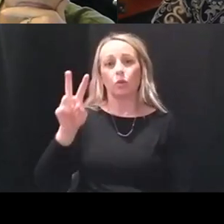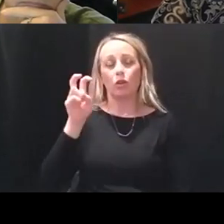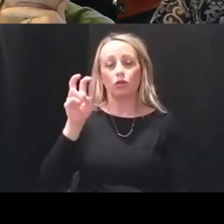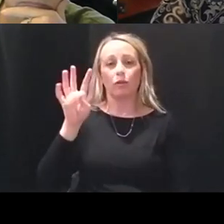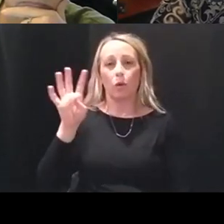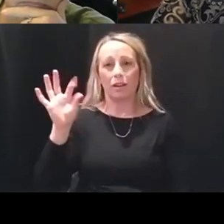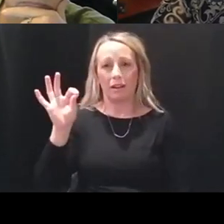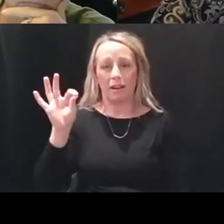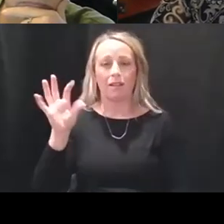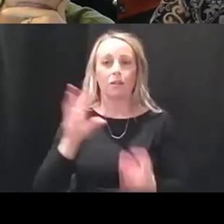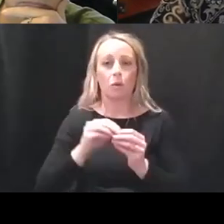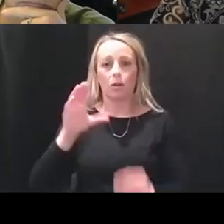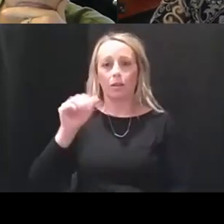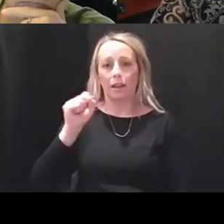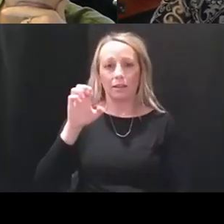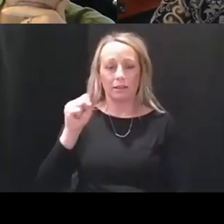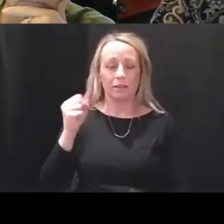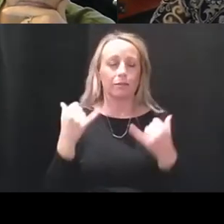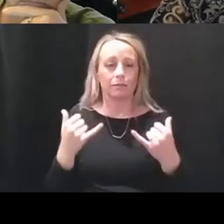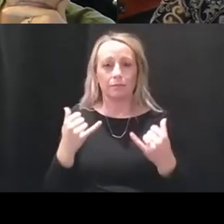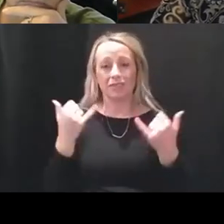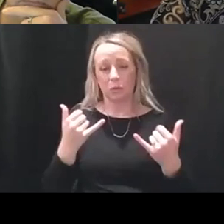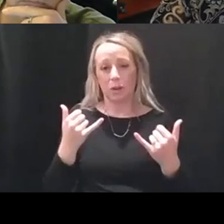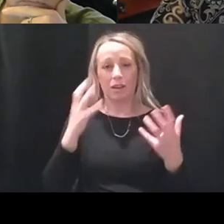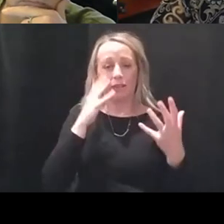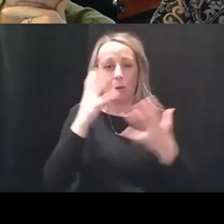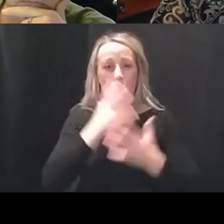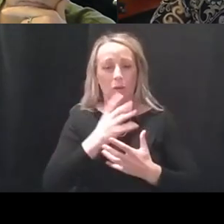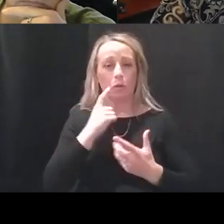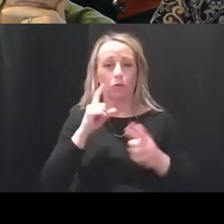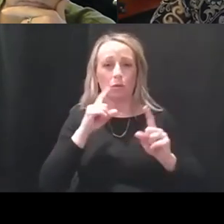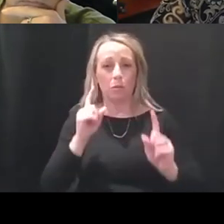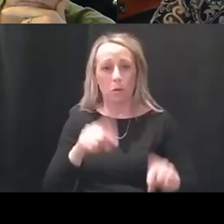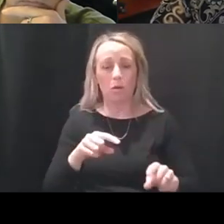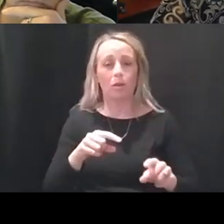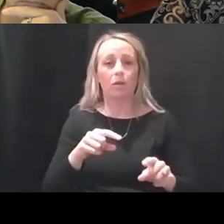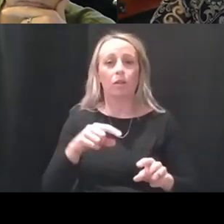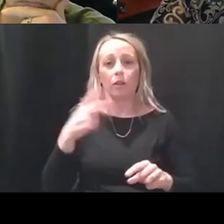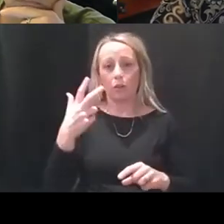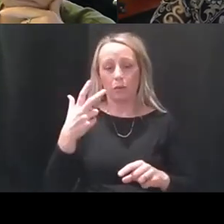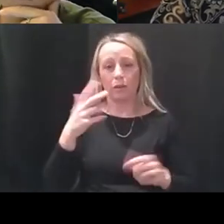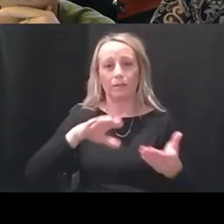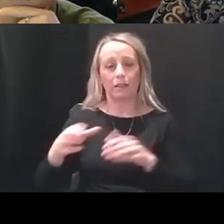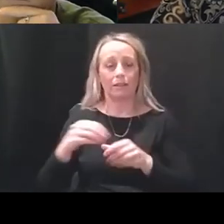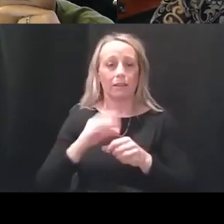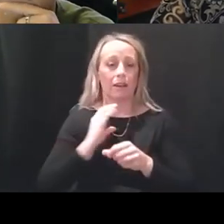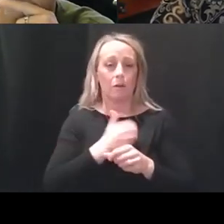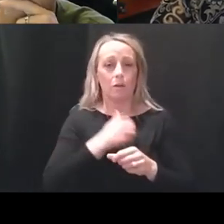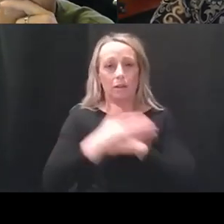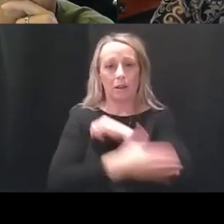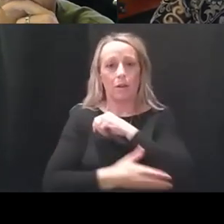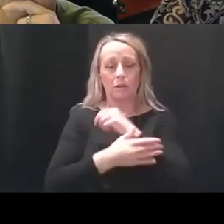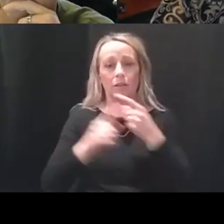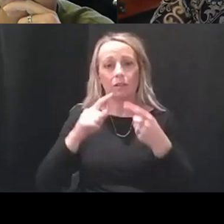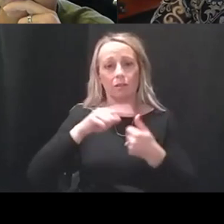7,249 total cases. Today, unfortunately, we are reporting 3 deaths in our county. A man in